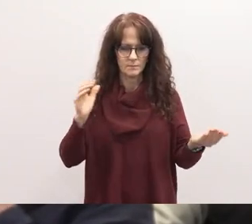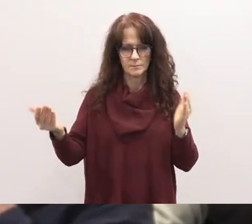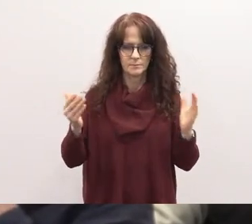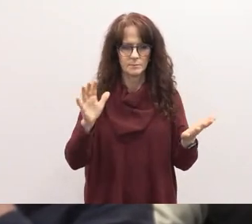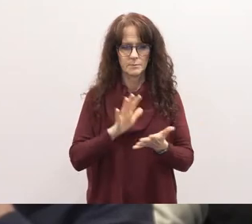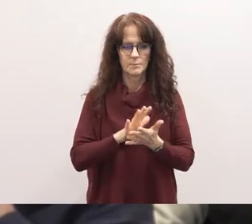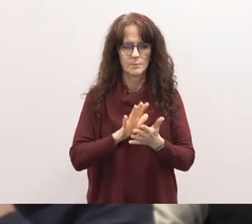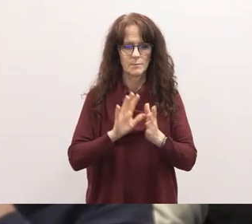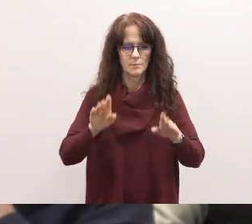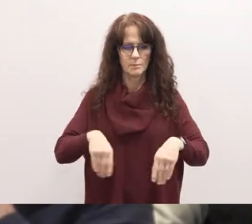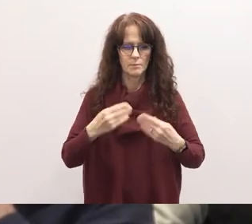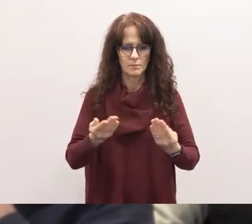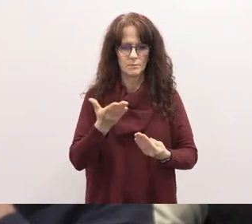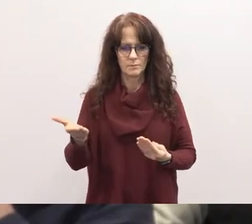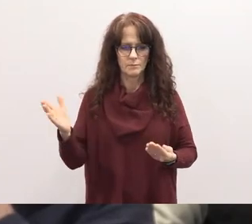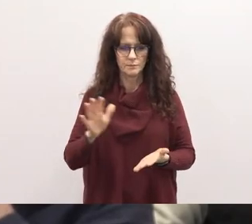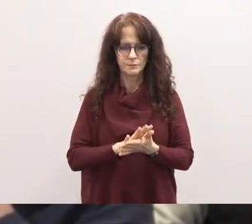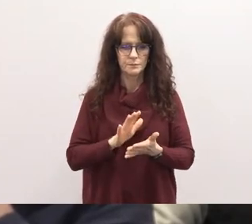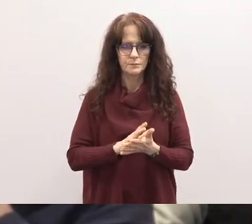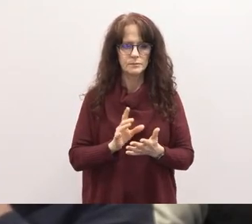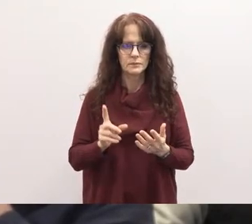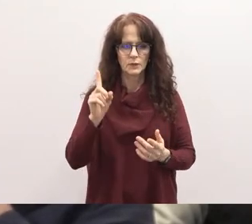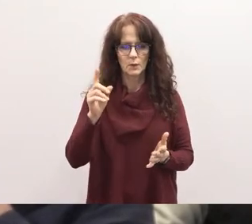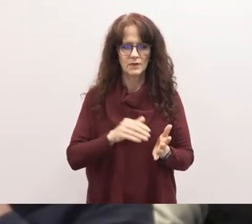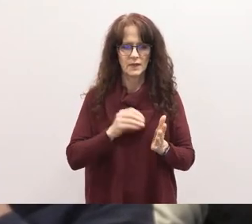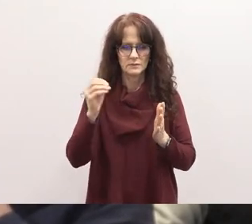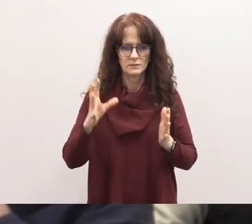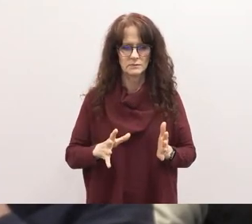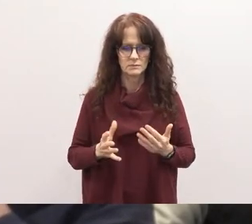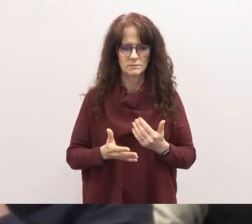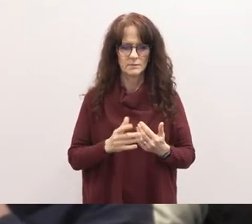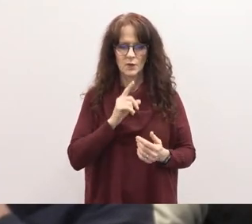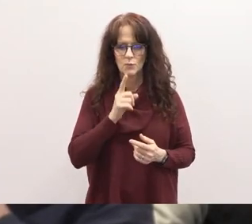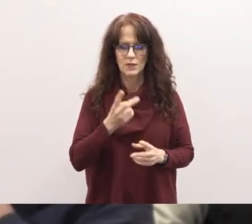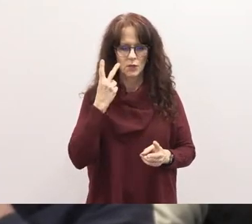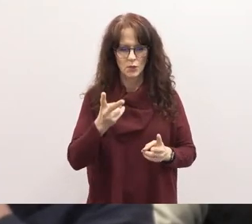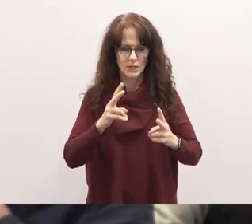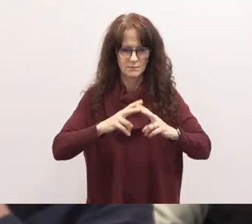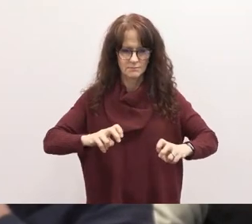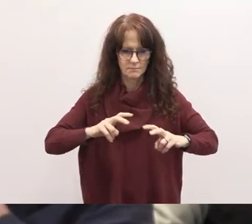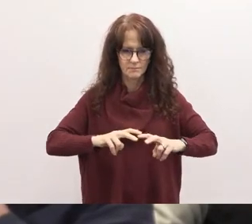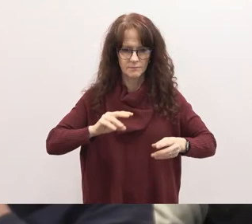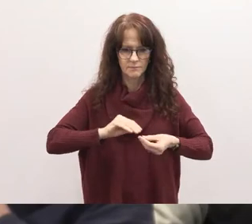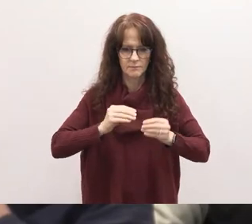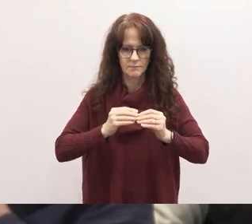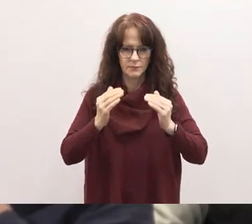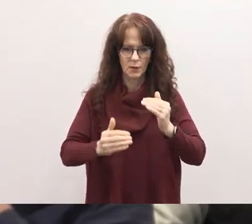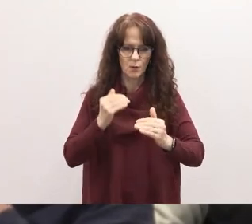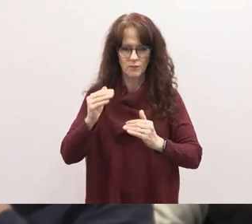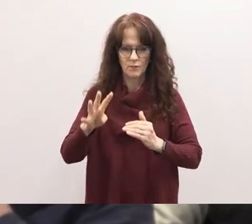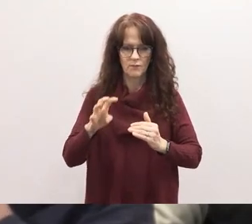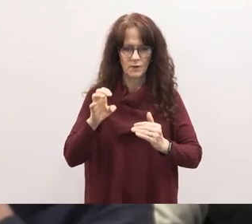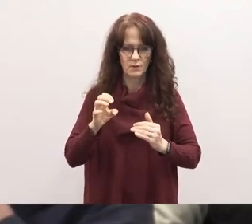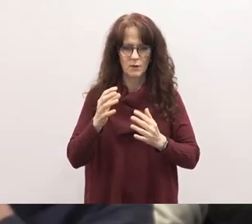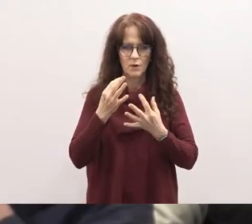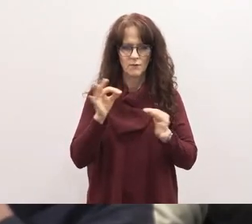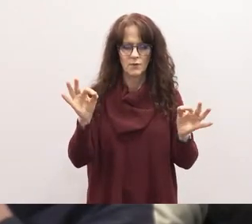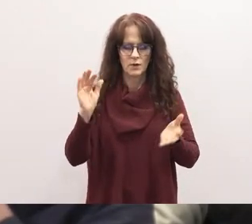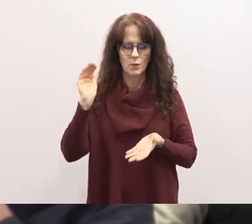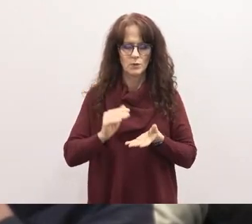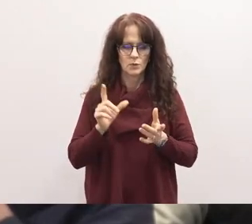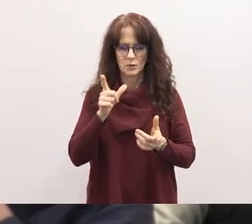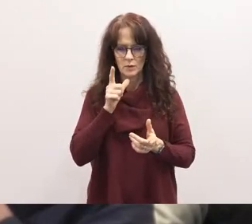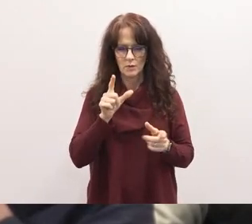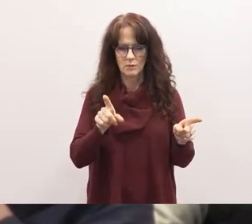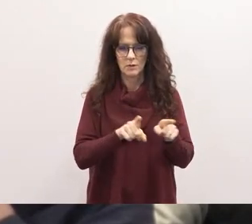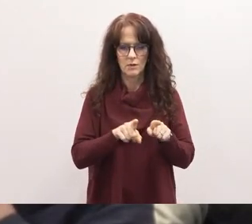and dividing resources because our school has almost 1,000 students. So if you're really looking at the numbers, over 400 of our students receive free or reduced lunch. And we